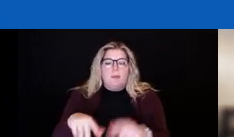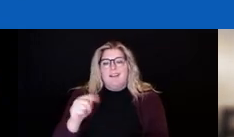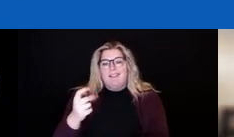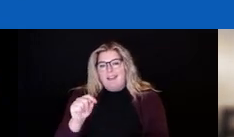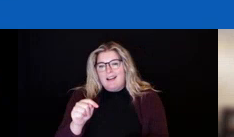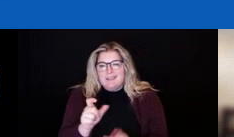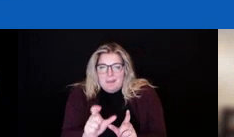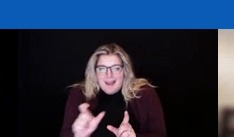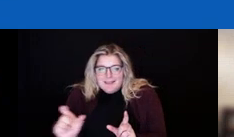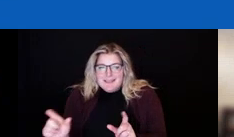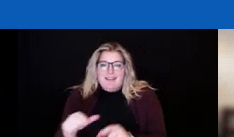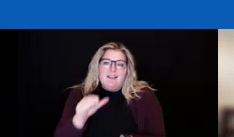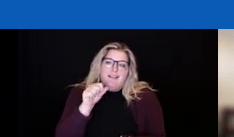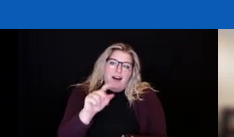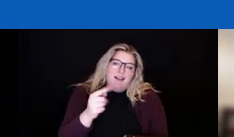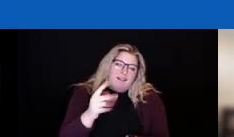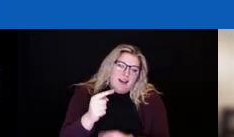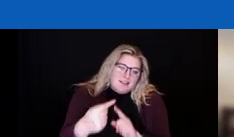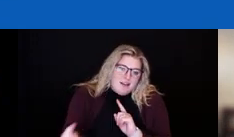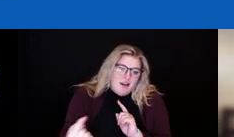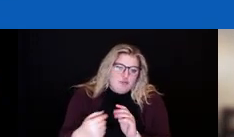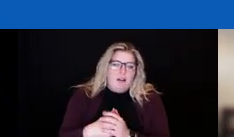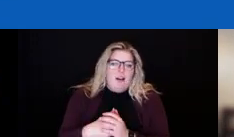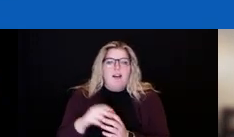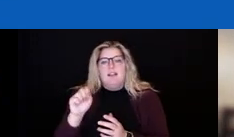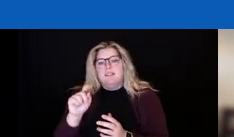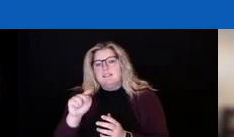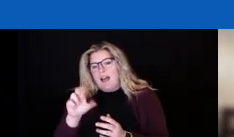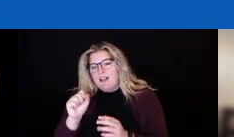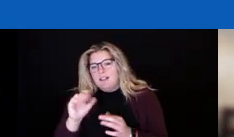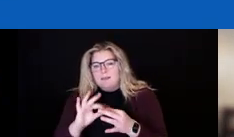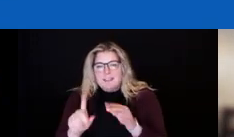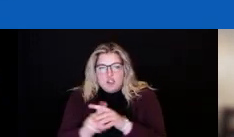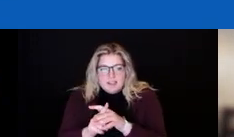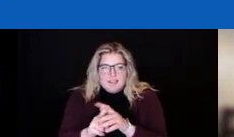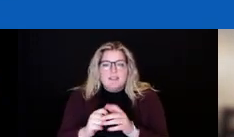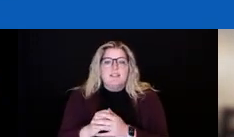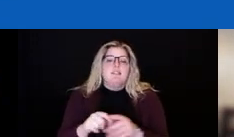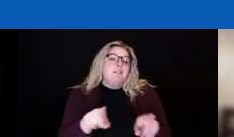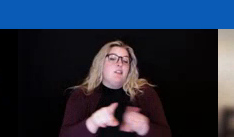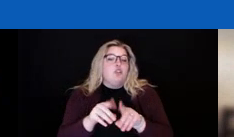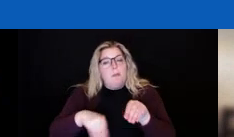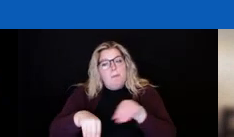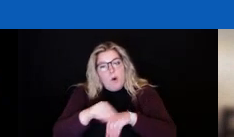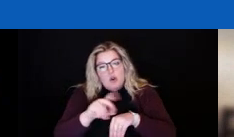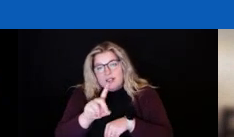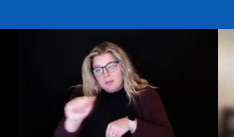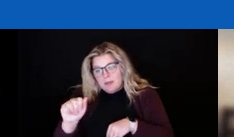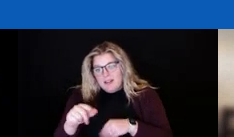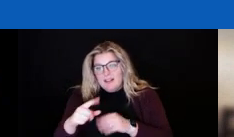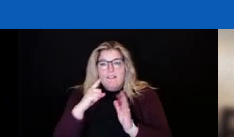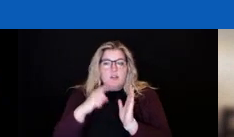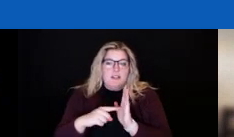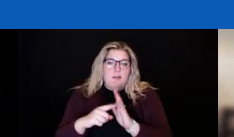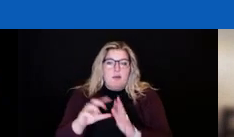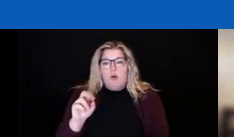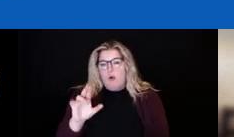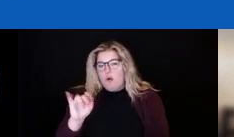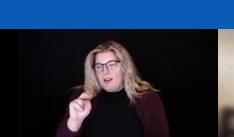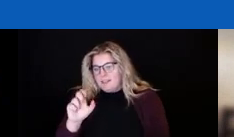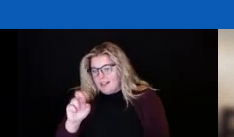non-text contrast, status messages, as well as things that address motor disabilities such as orientation,